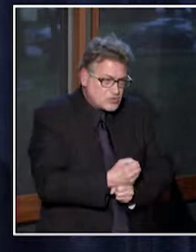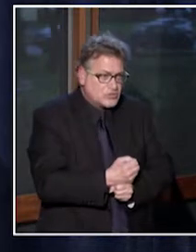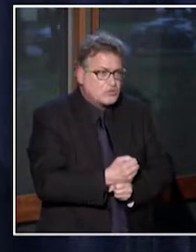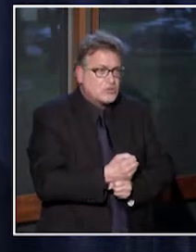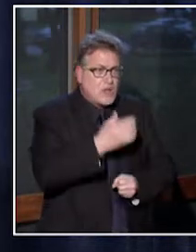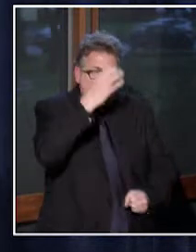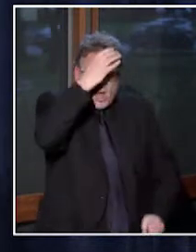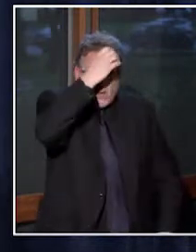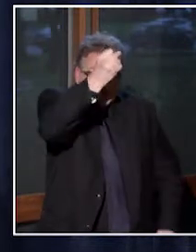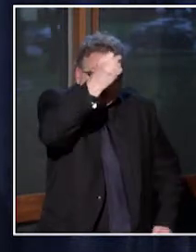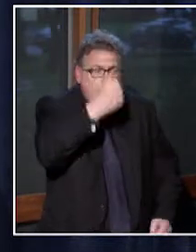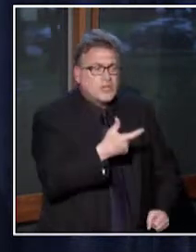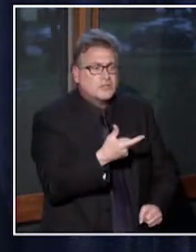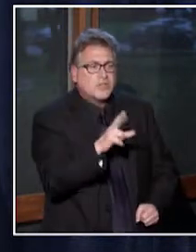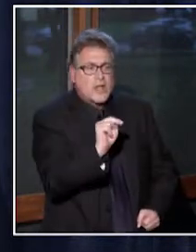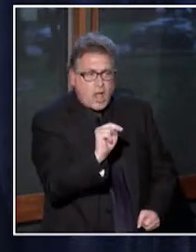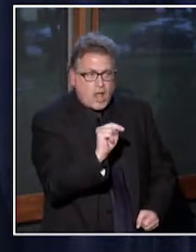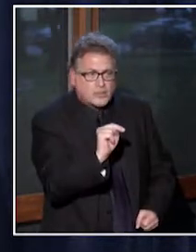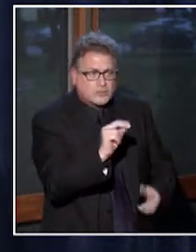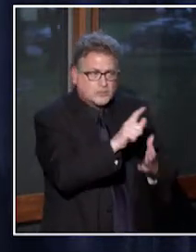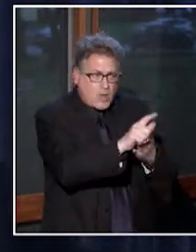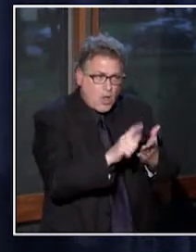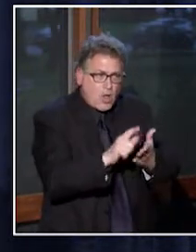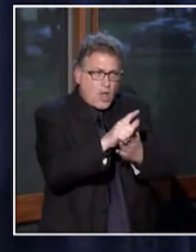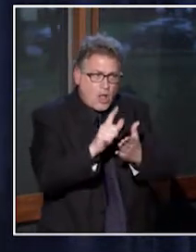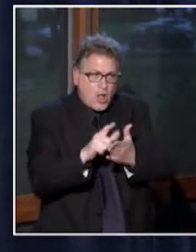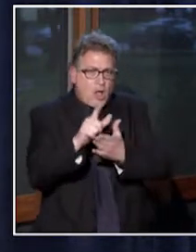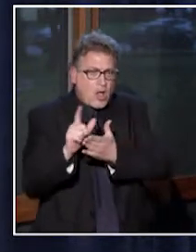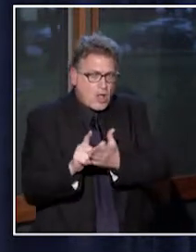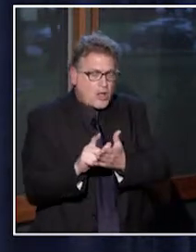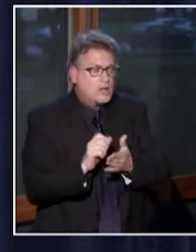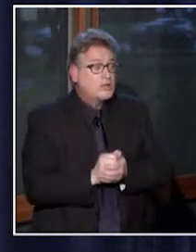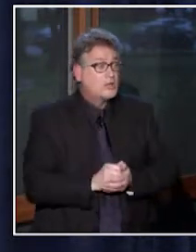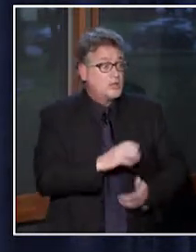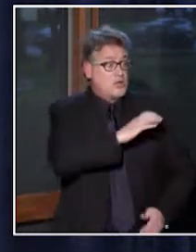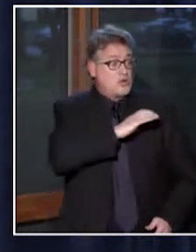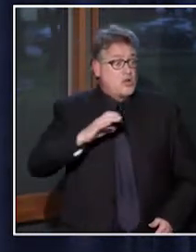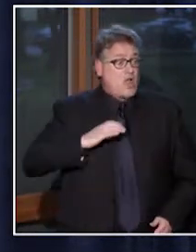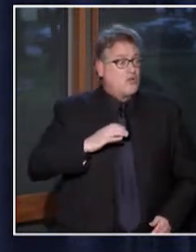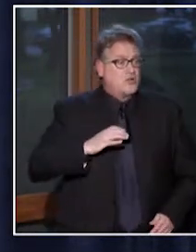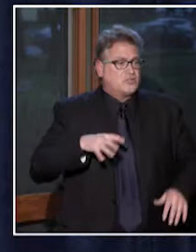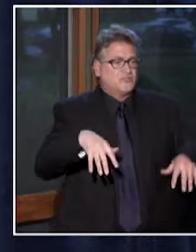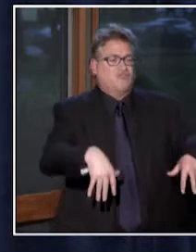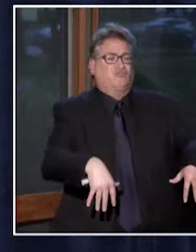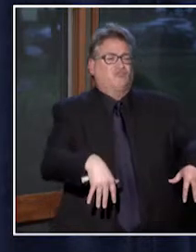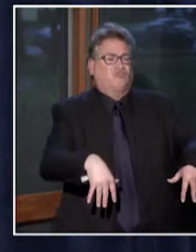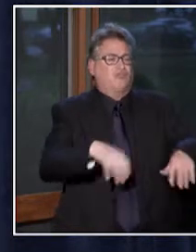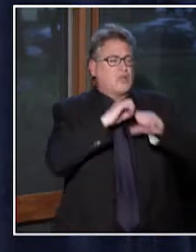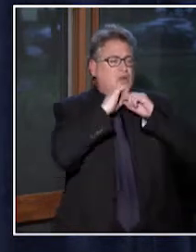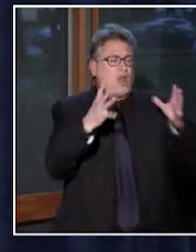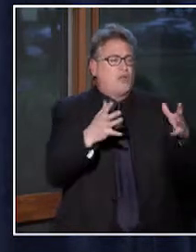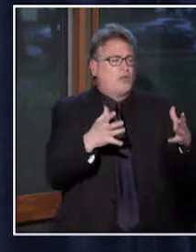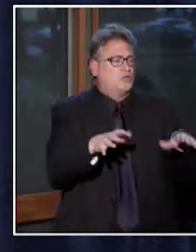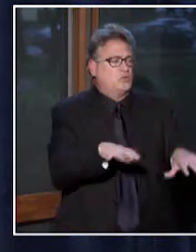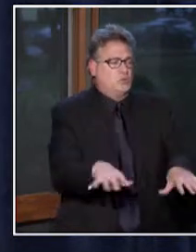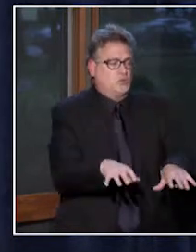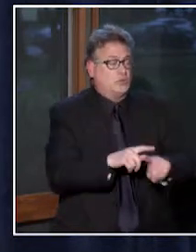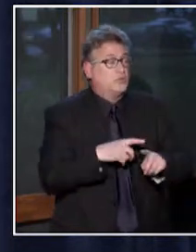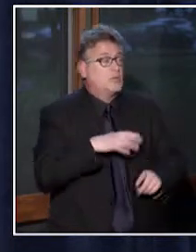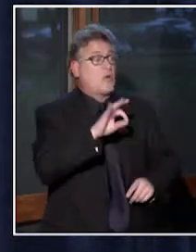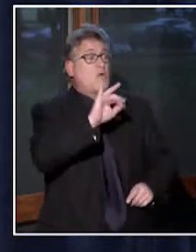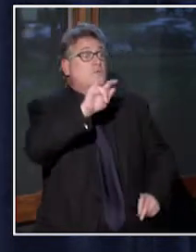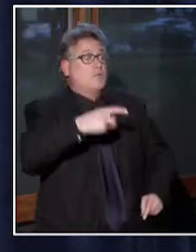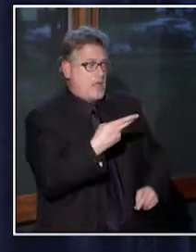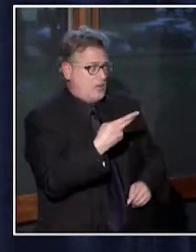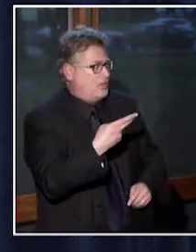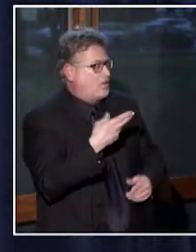sense gun legislation, and yet Congress chooses to do nothing. And Faith, I was honored to stand with